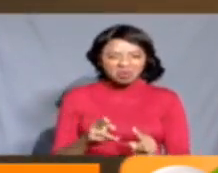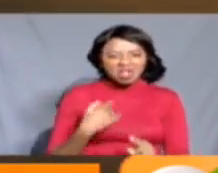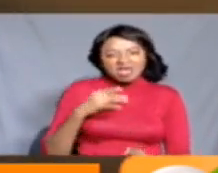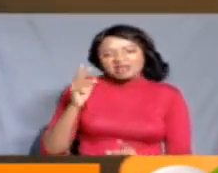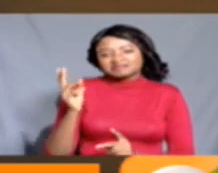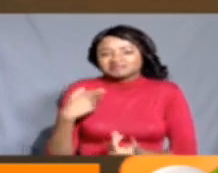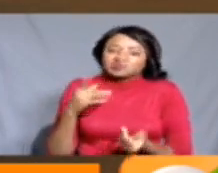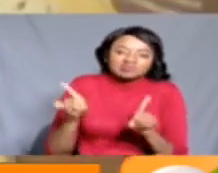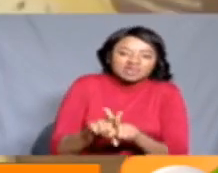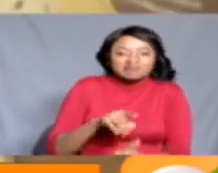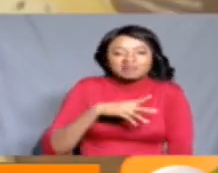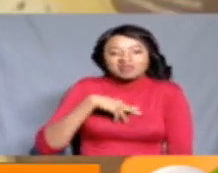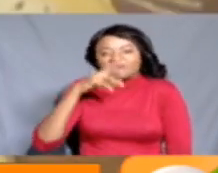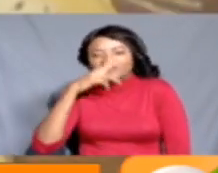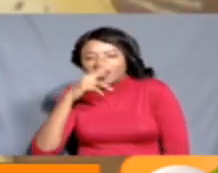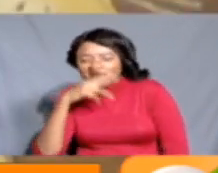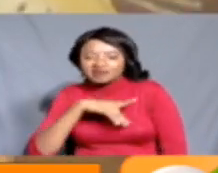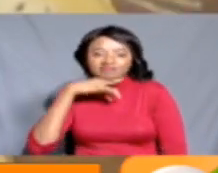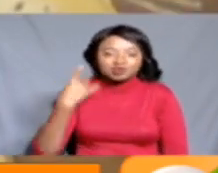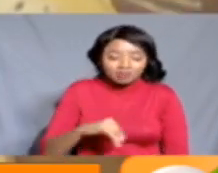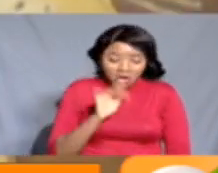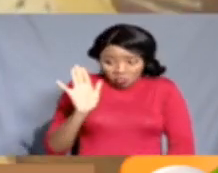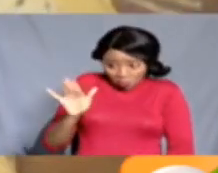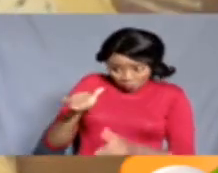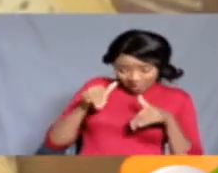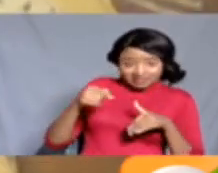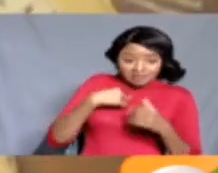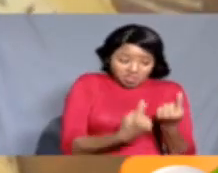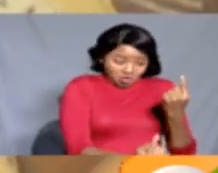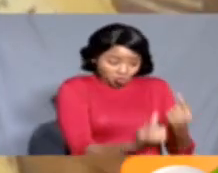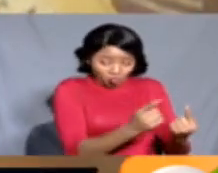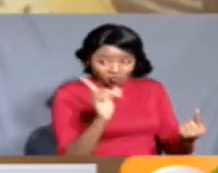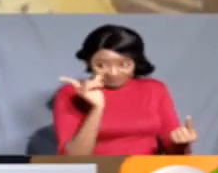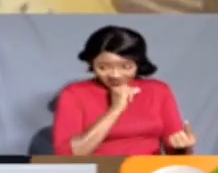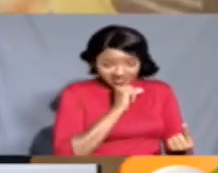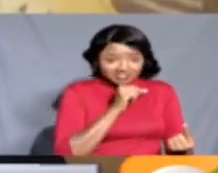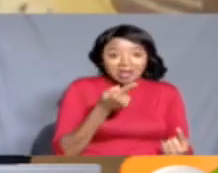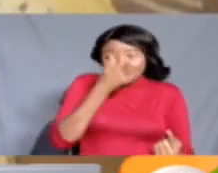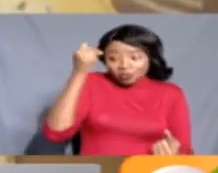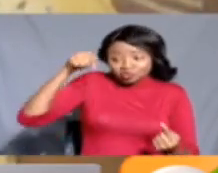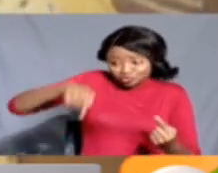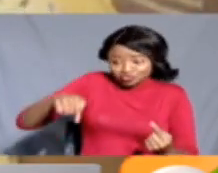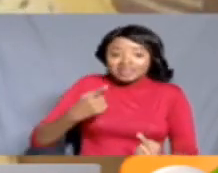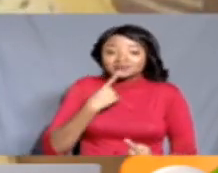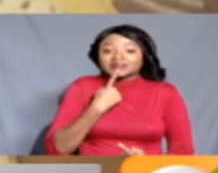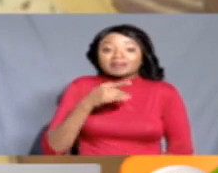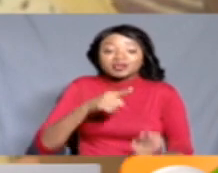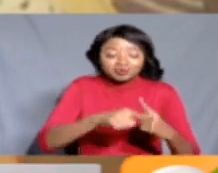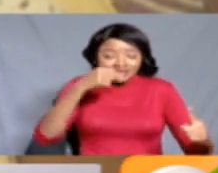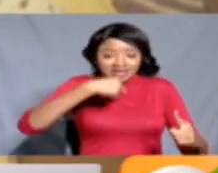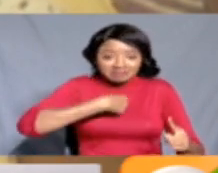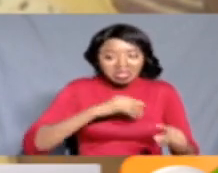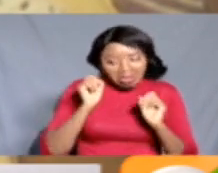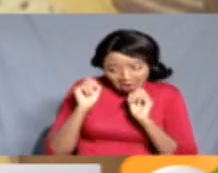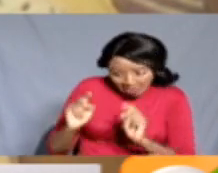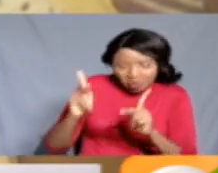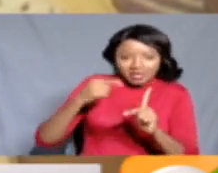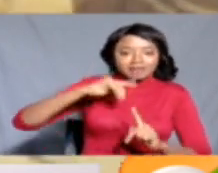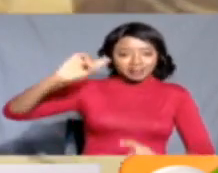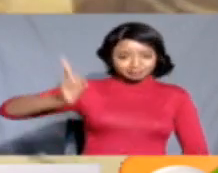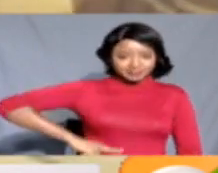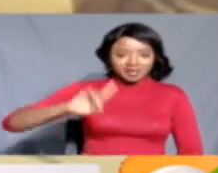Nikajua kutu vile nilimaliza kupika sapa, wacha nikule. Ndio unasema leo umerudia utaniua, ukiniua nikue